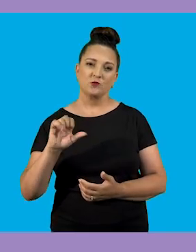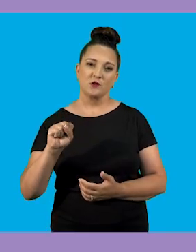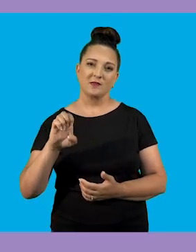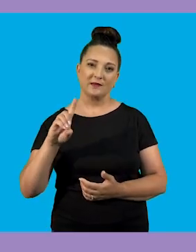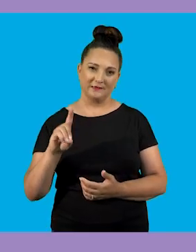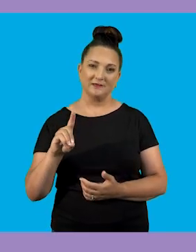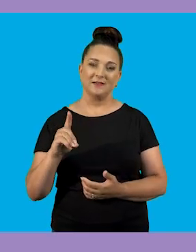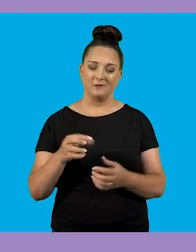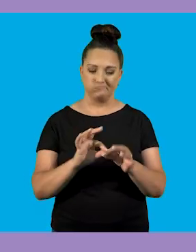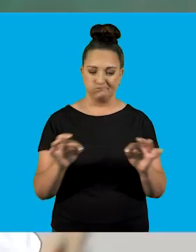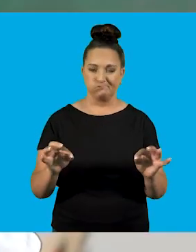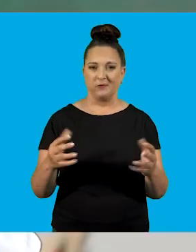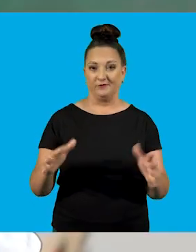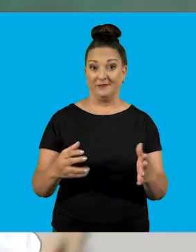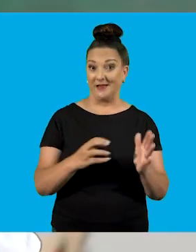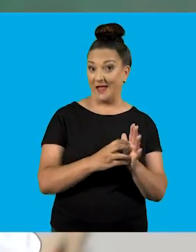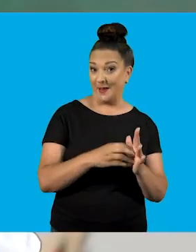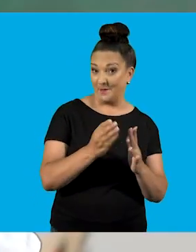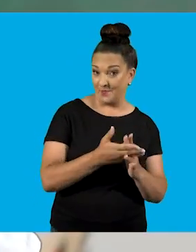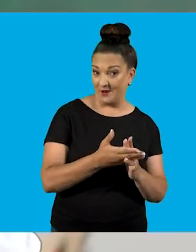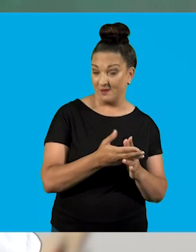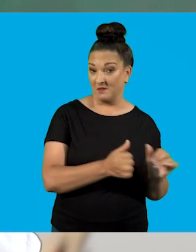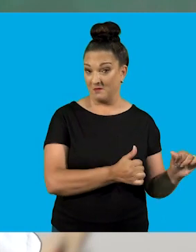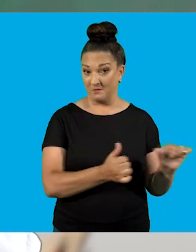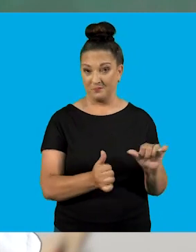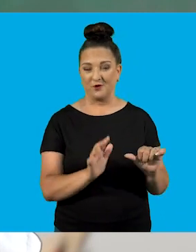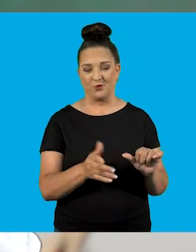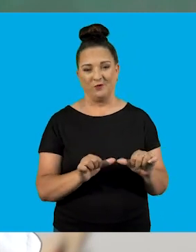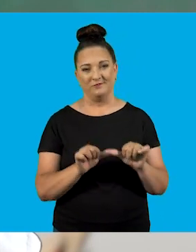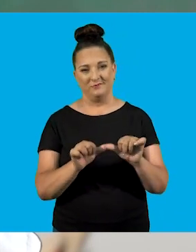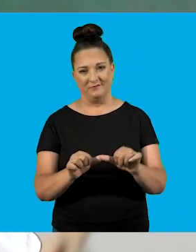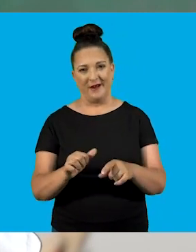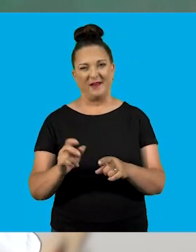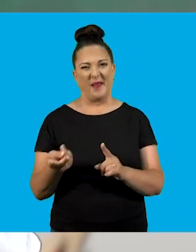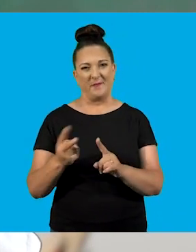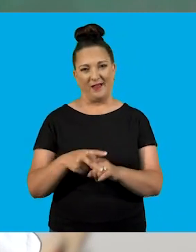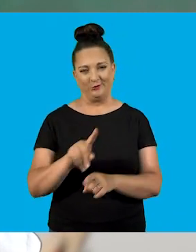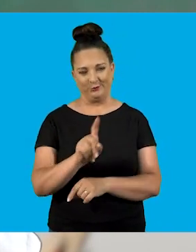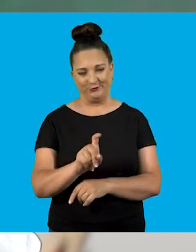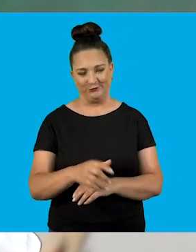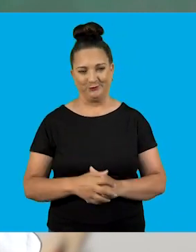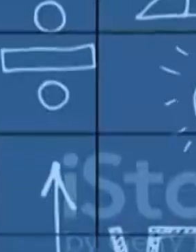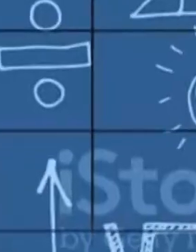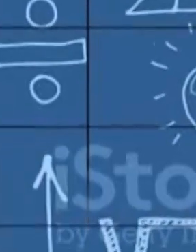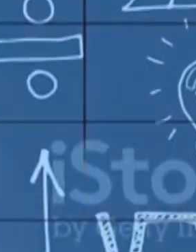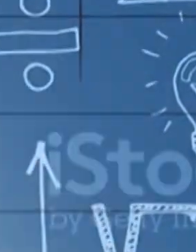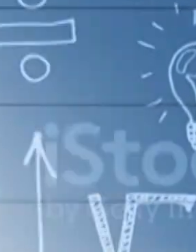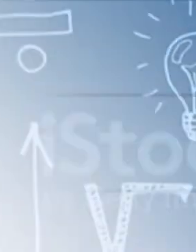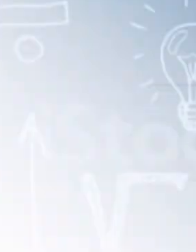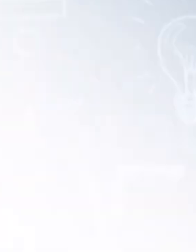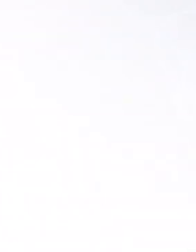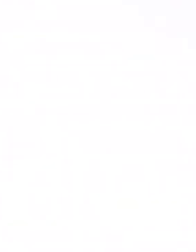that expression. Let's quickly go to an ad break, and then when we come back, we'll look at those application questions.